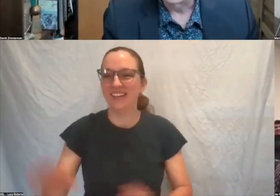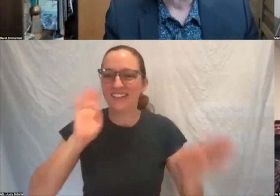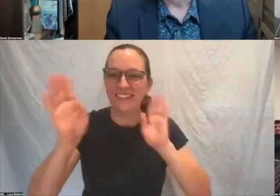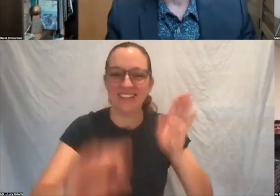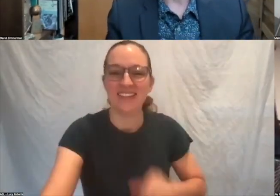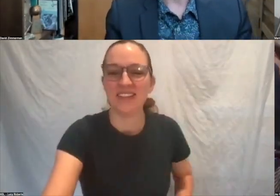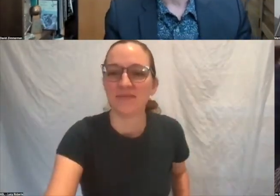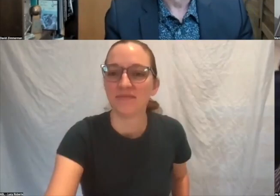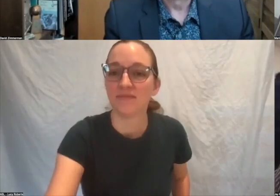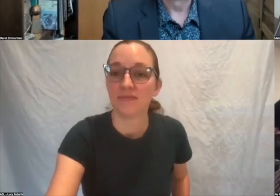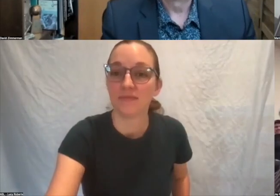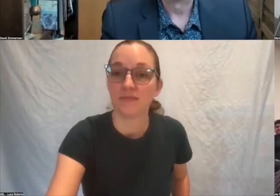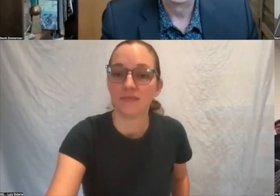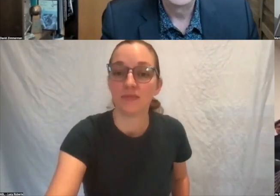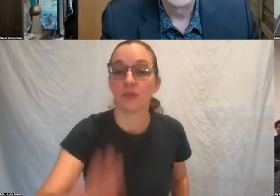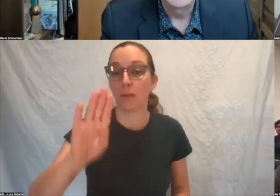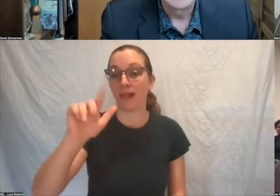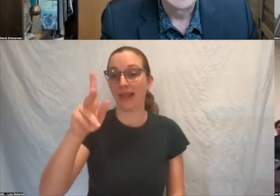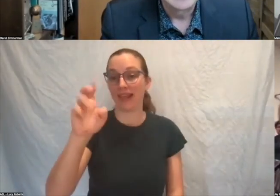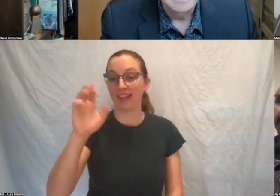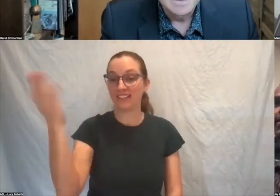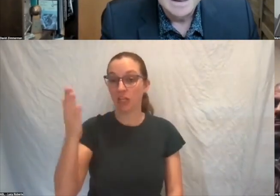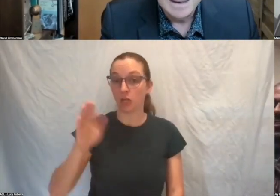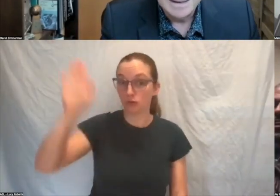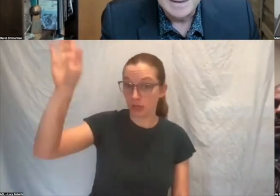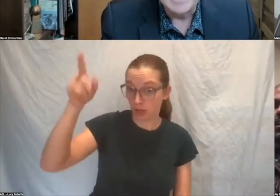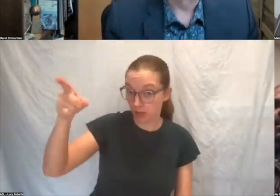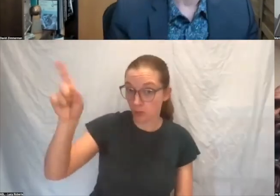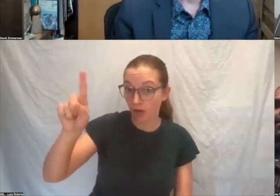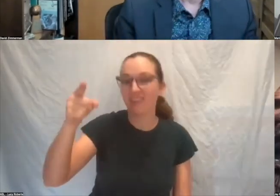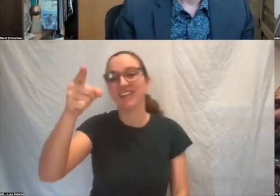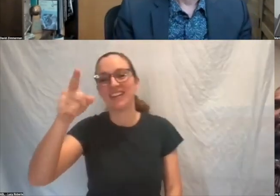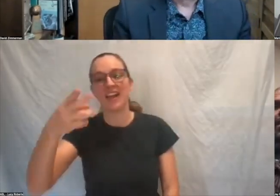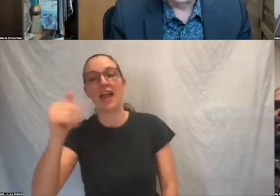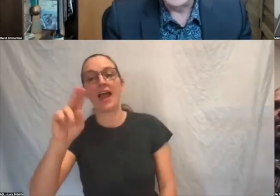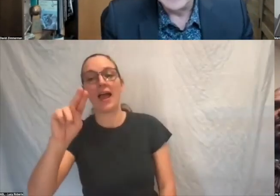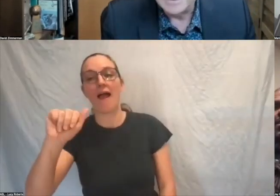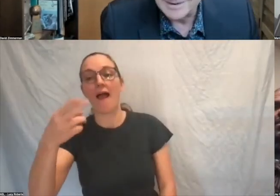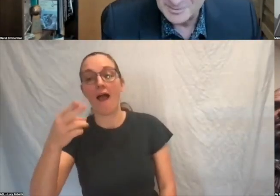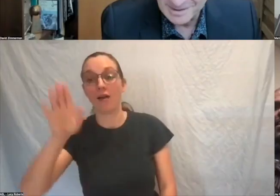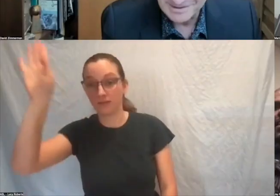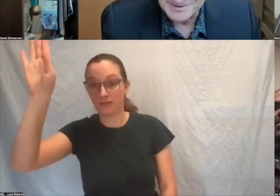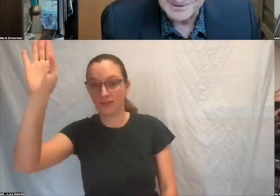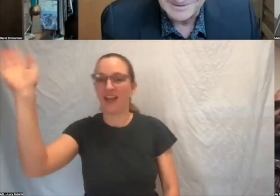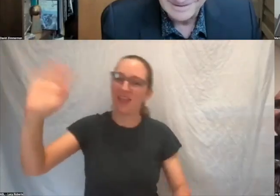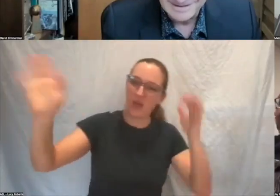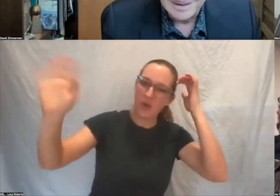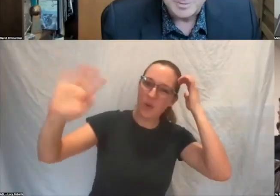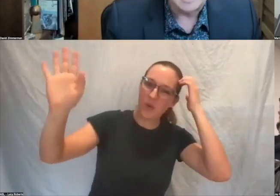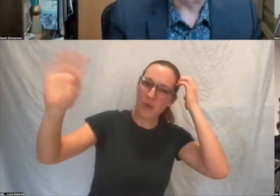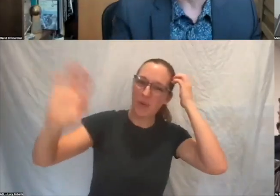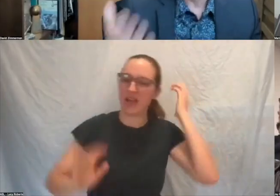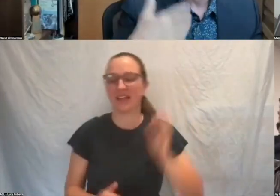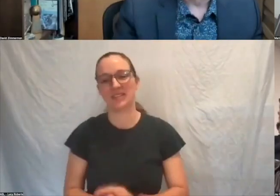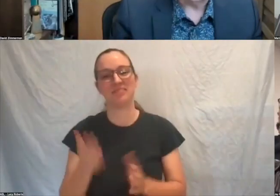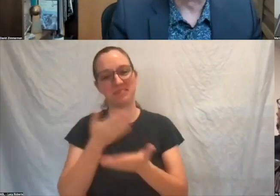Hi. So Blake is here. Blake, raise your hand. And Hannah is here. Hannah, raise your hand. Oh, All right. wonderful. All